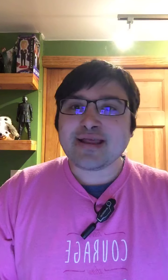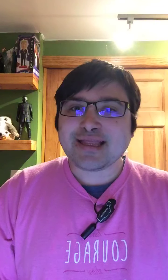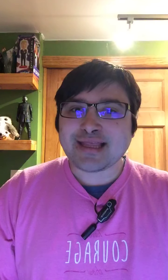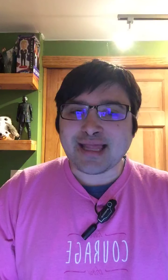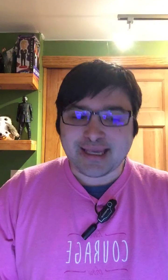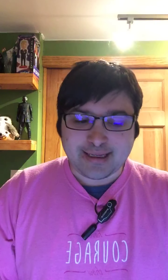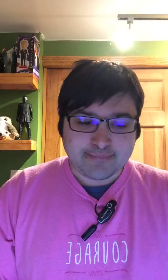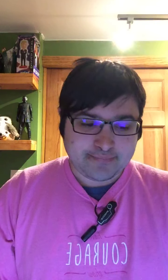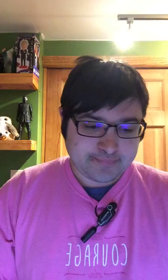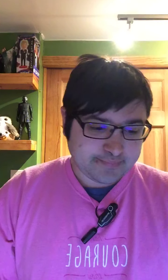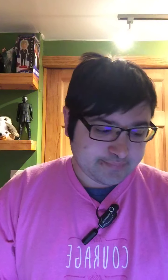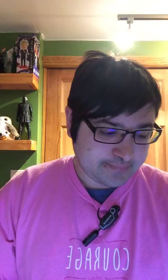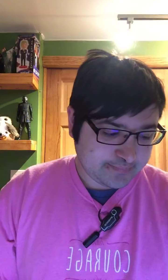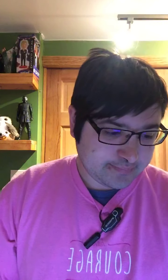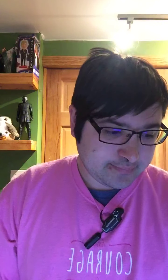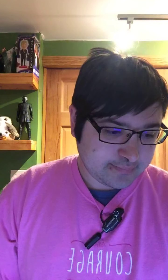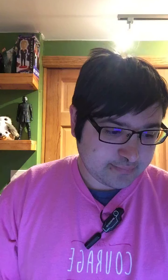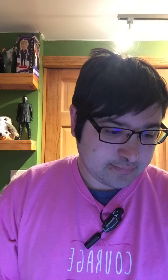of selling.